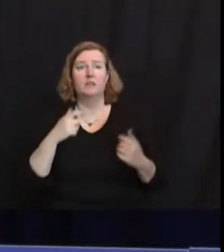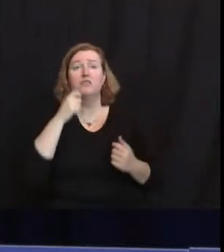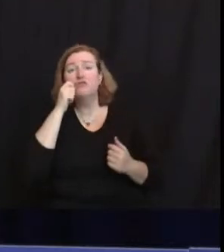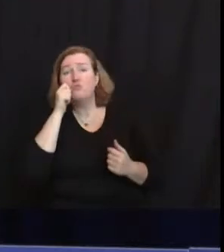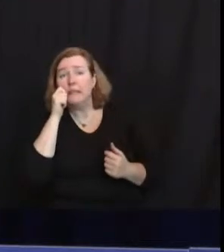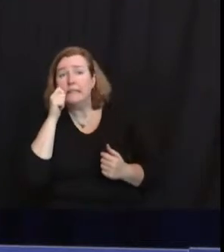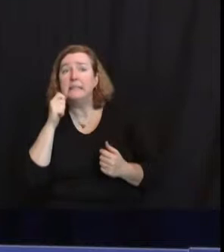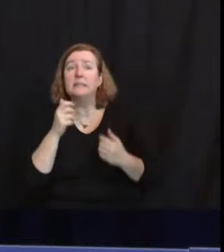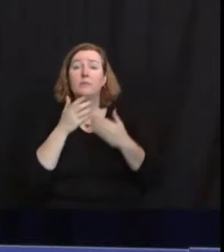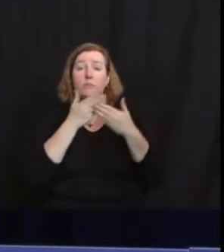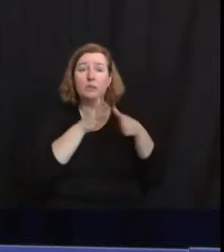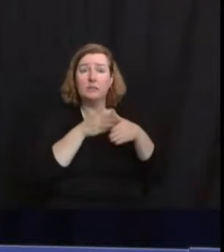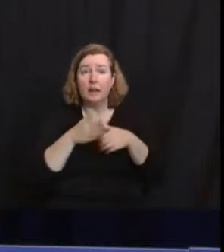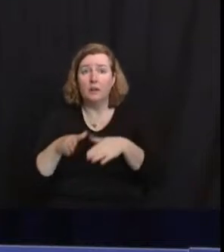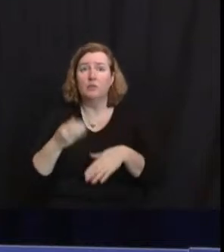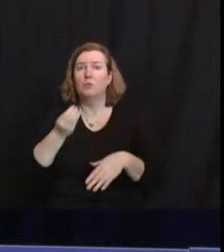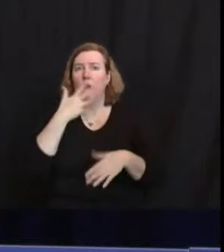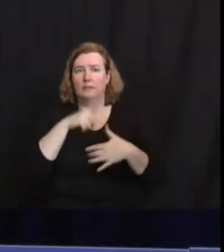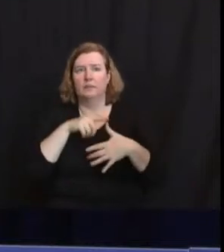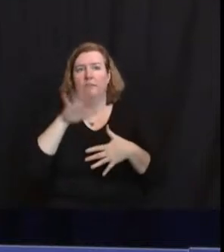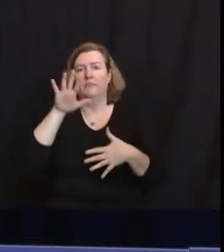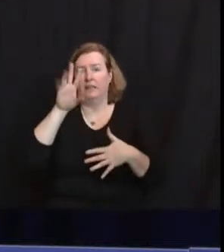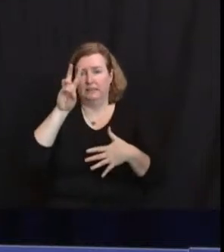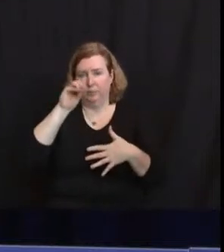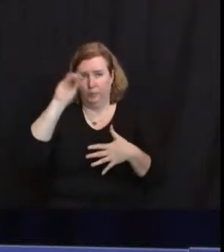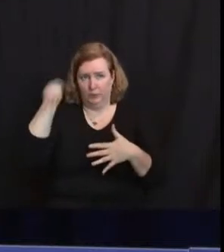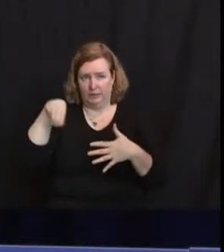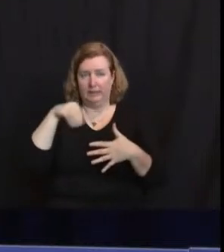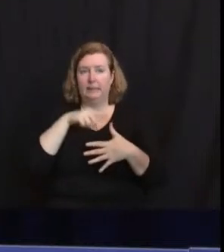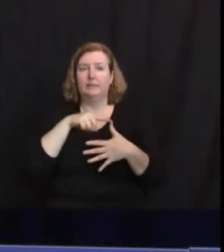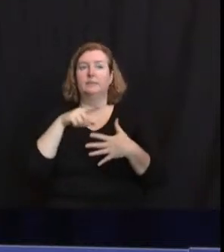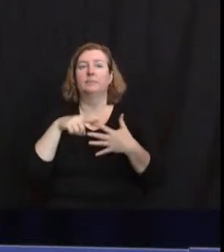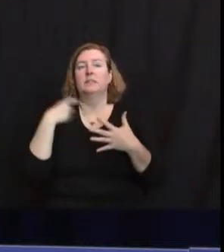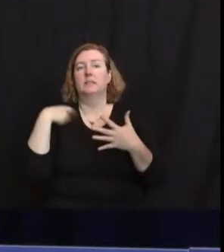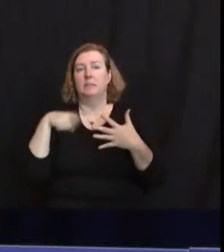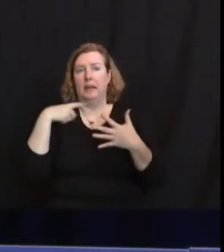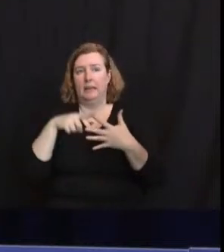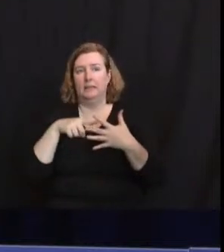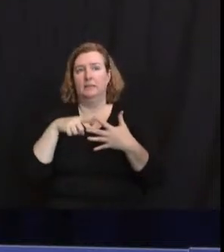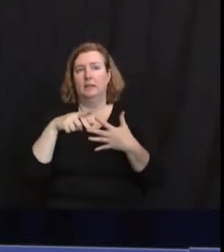follows: white, 56.5%, Hispanic Latino,